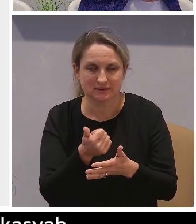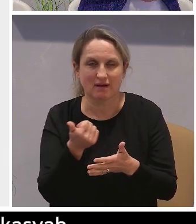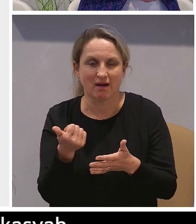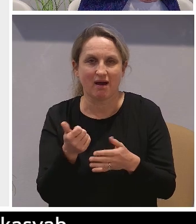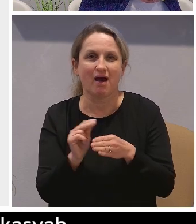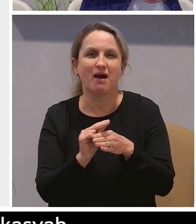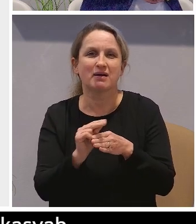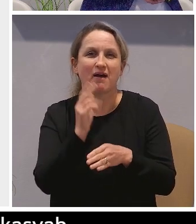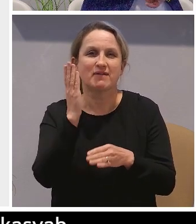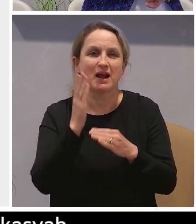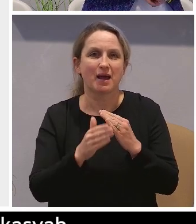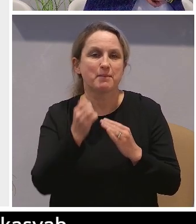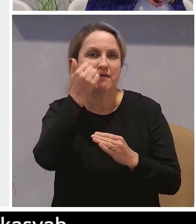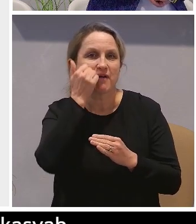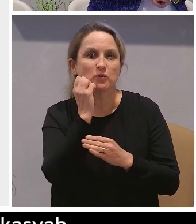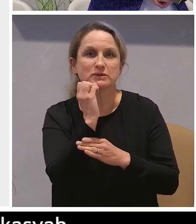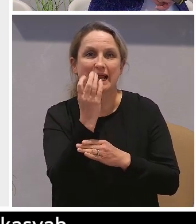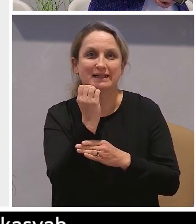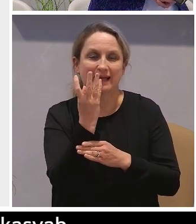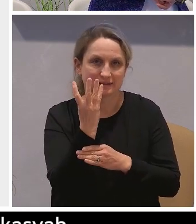What about ending the treatment?